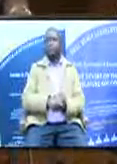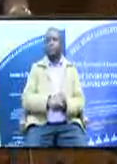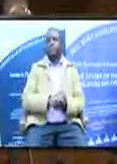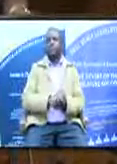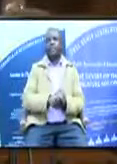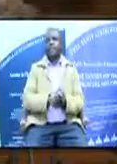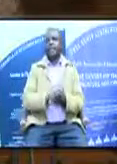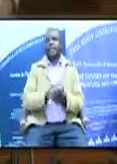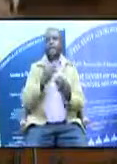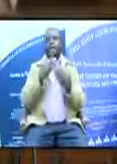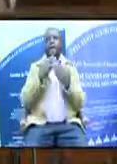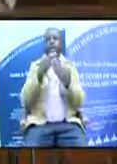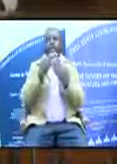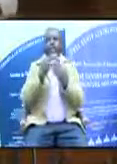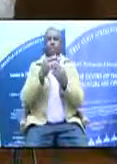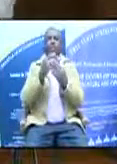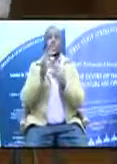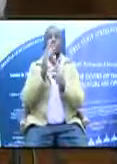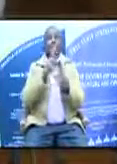Thank you, Honorable Speaker.